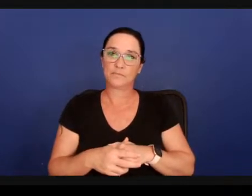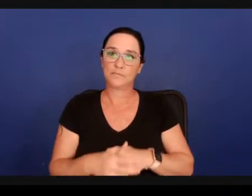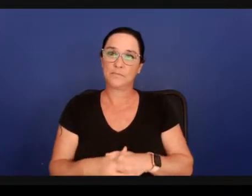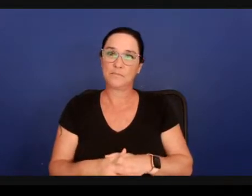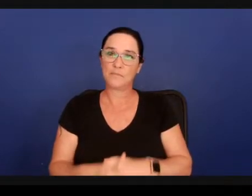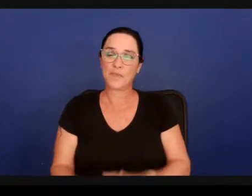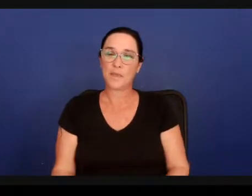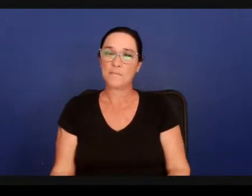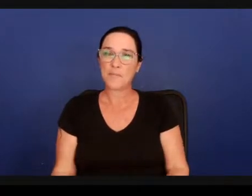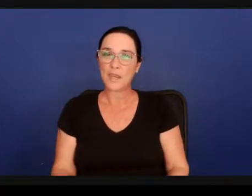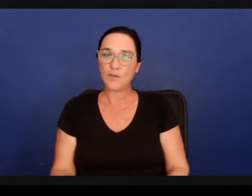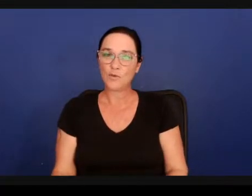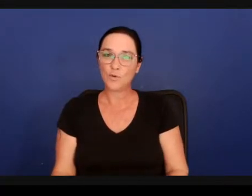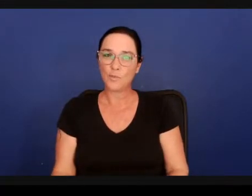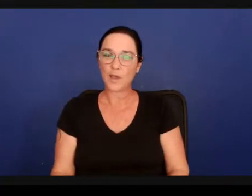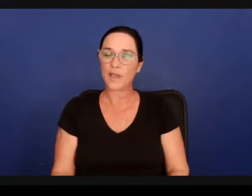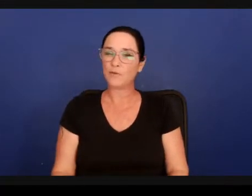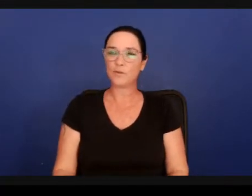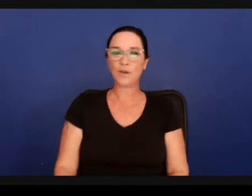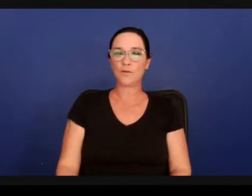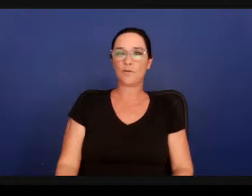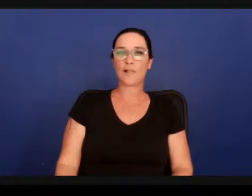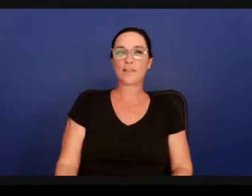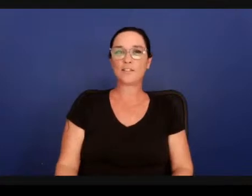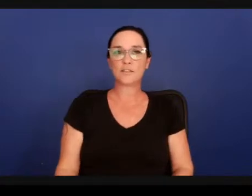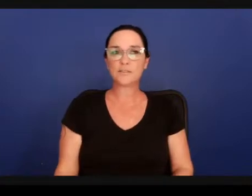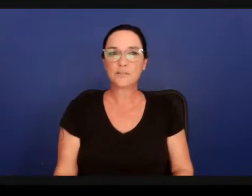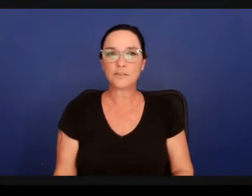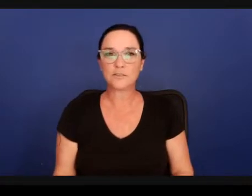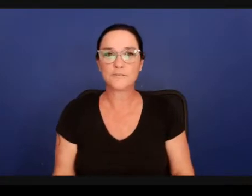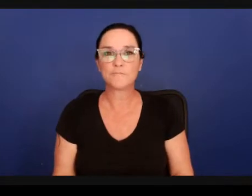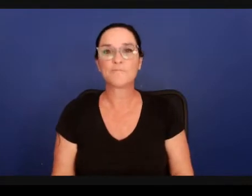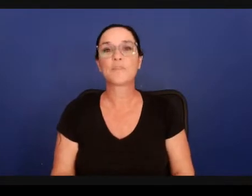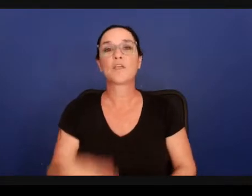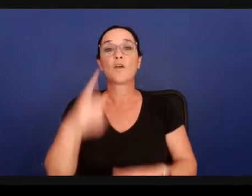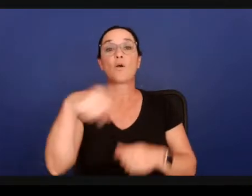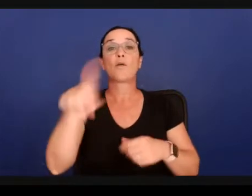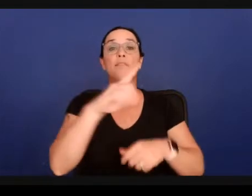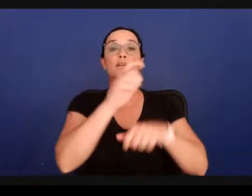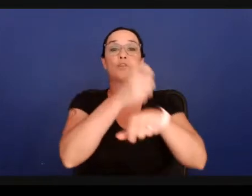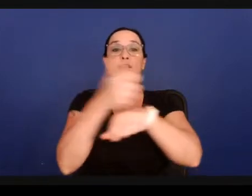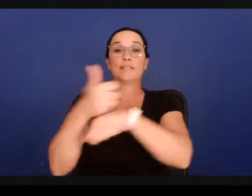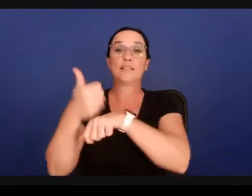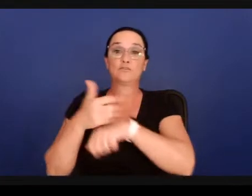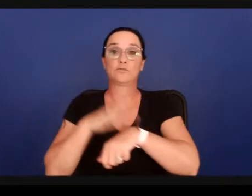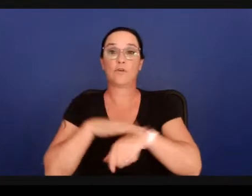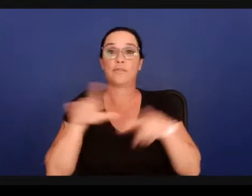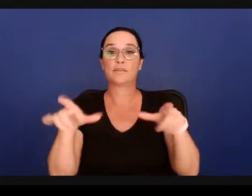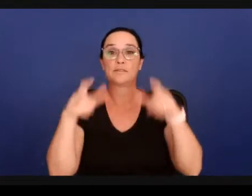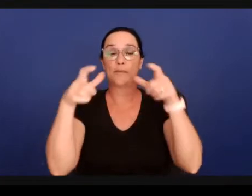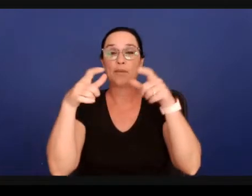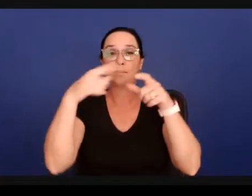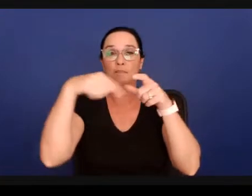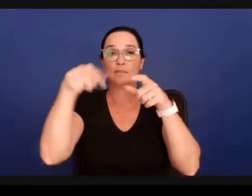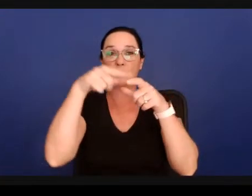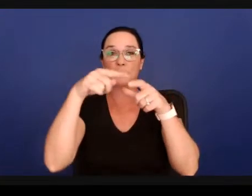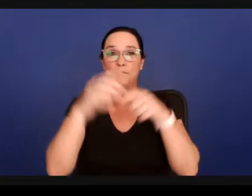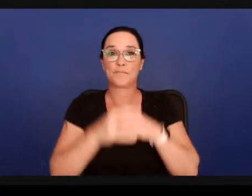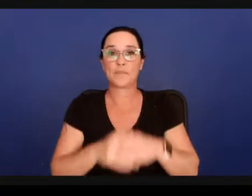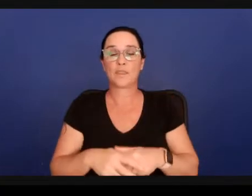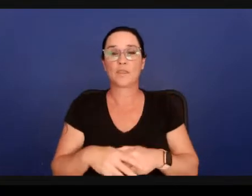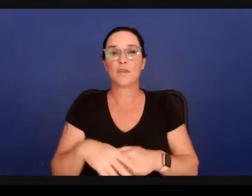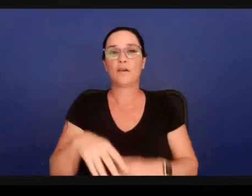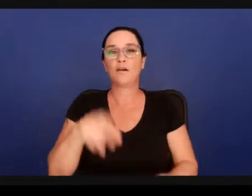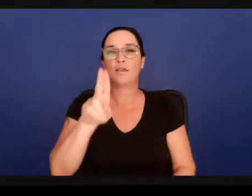2-year GPS. And just to highlight here, our stations around the summit are doing much of what they were doing before. Ukahuna is